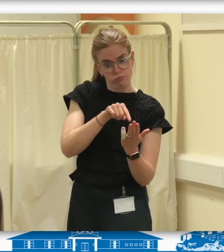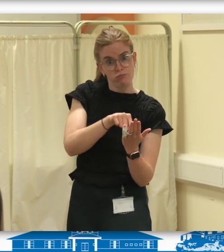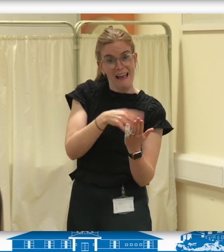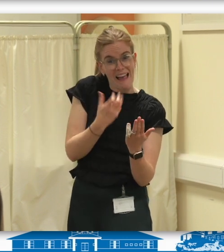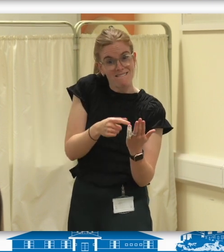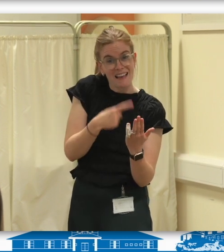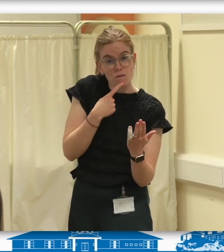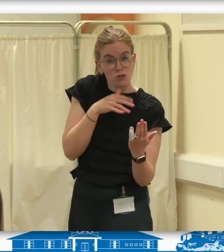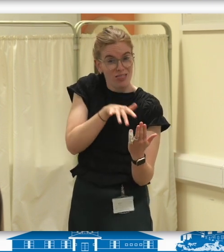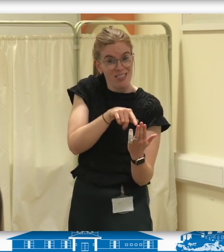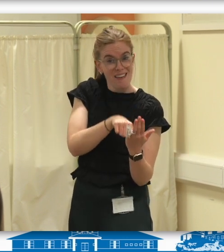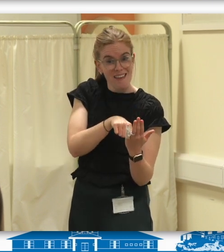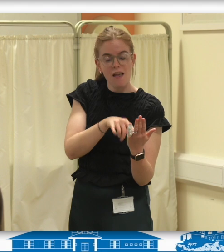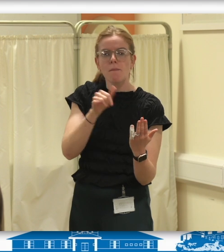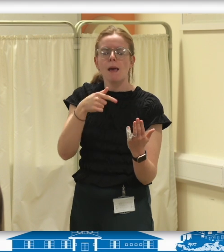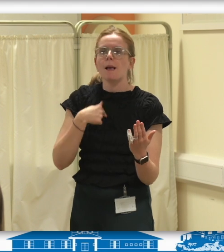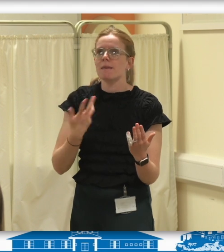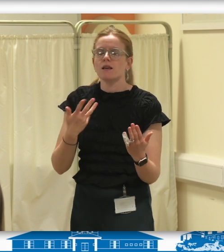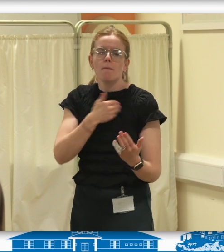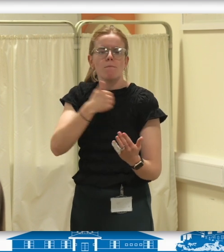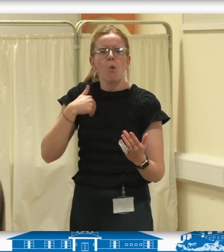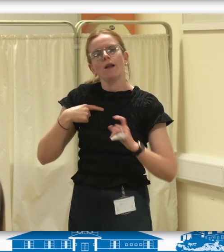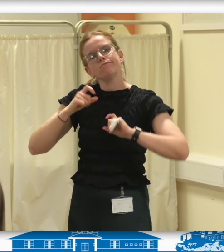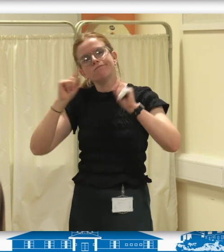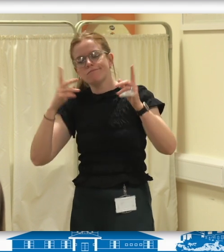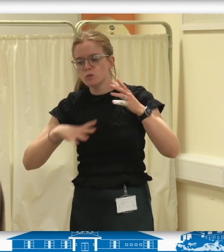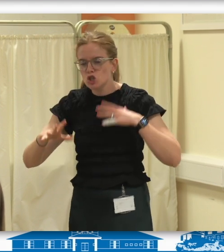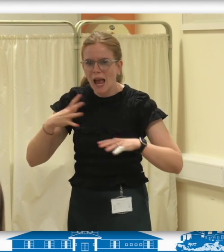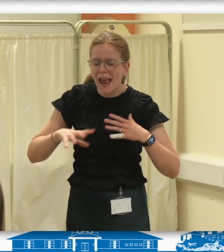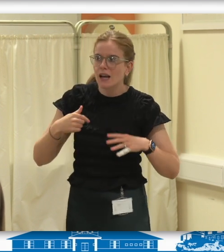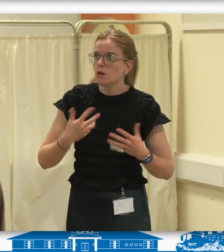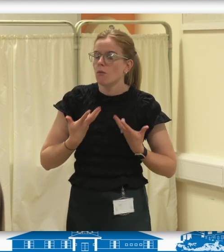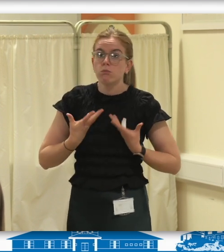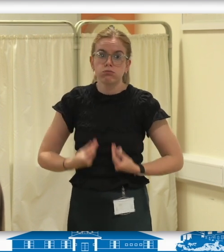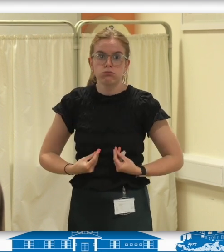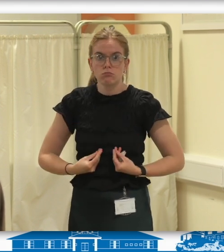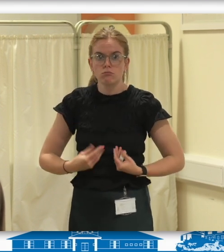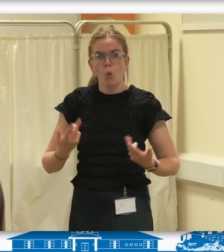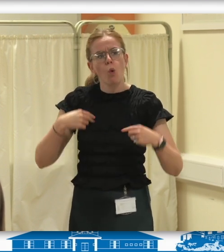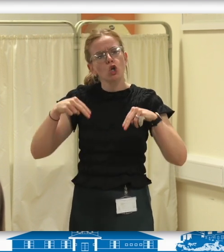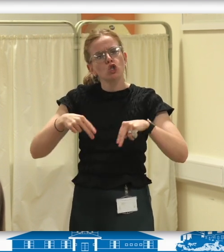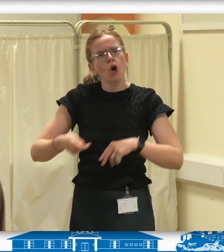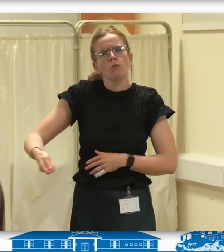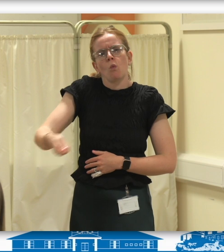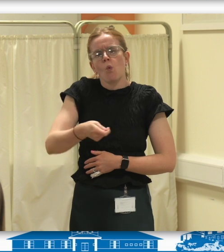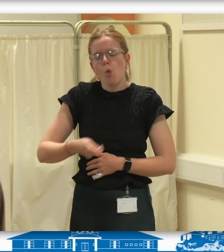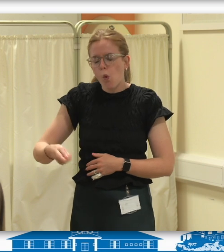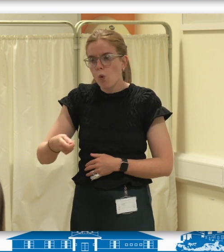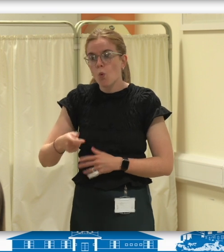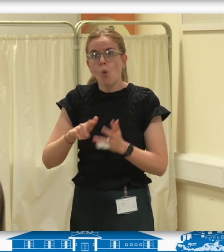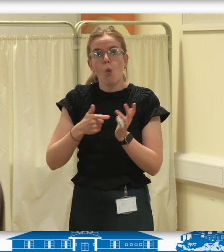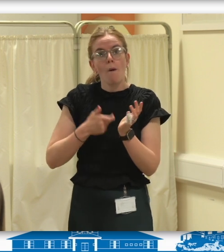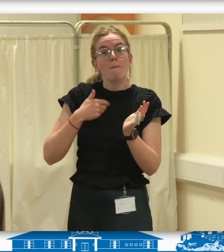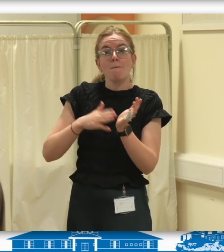morning that is making me feel fatigued, or is it walking the dog? Or is it that phone call because mum's rung that day and told me she's